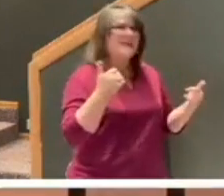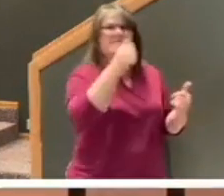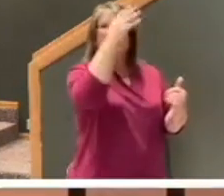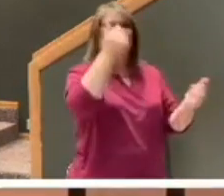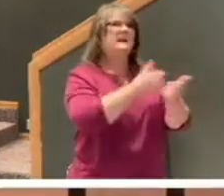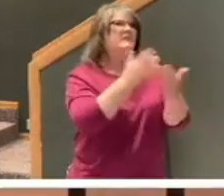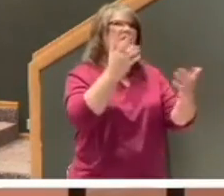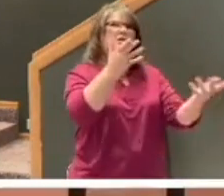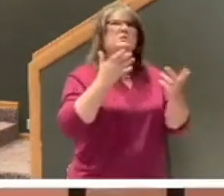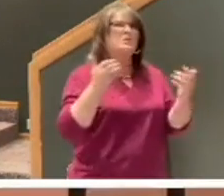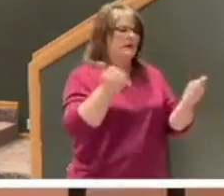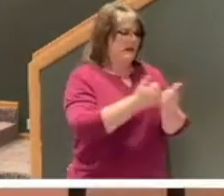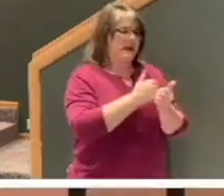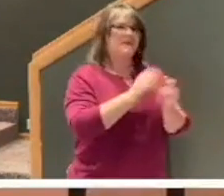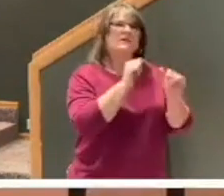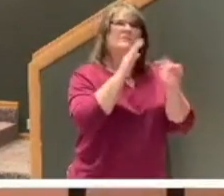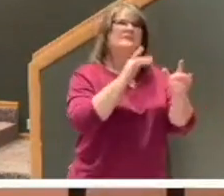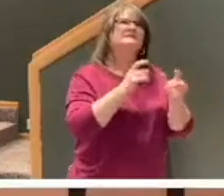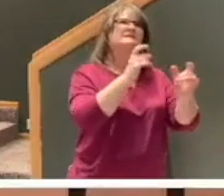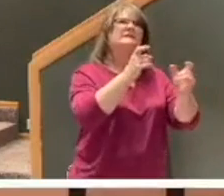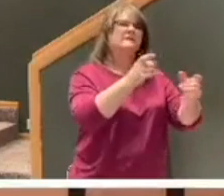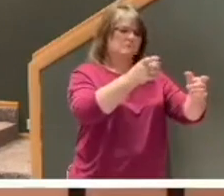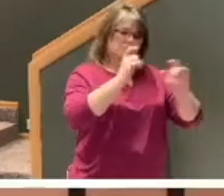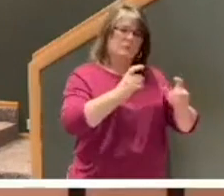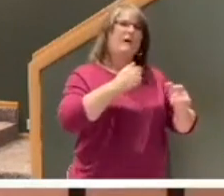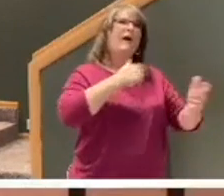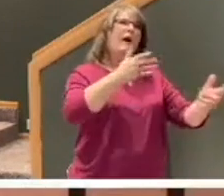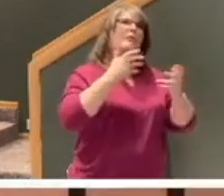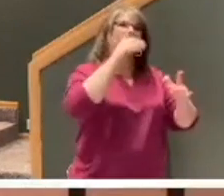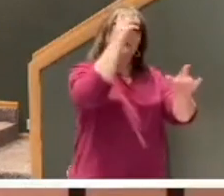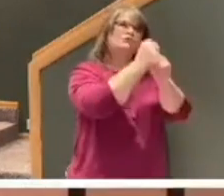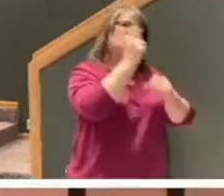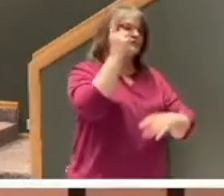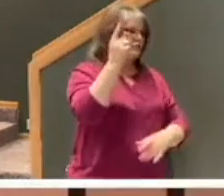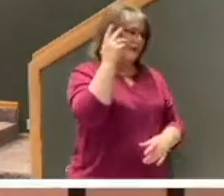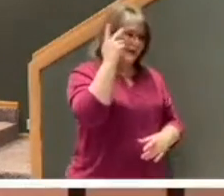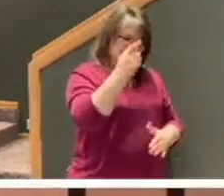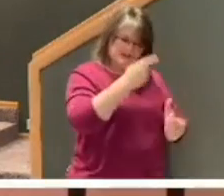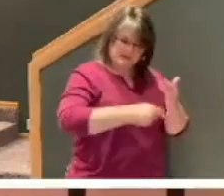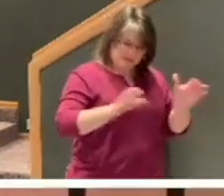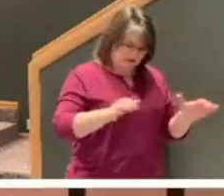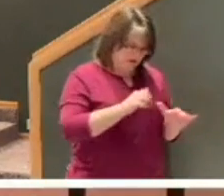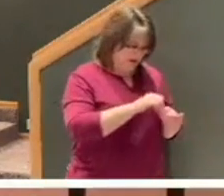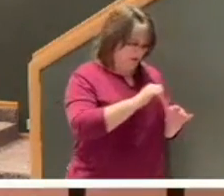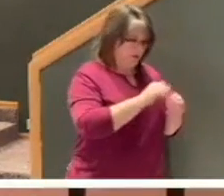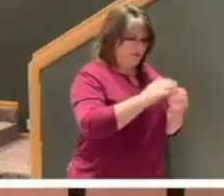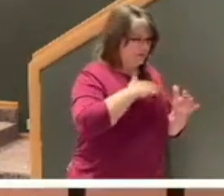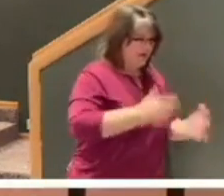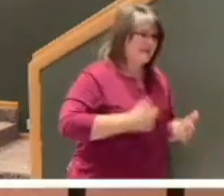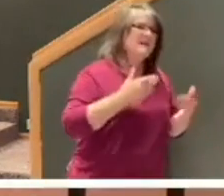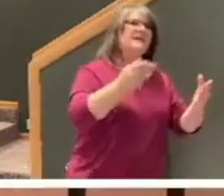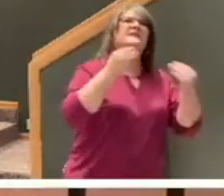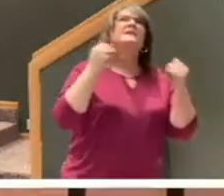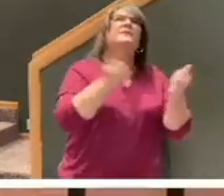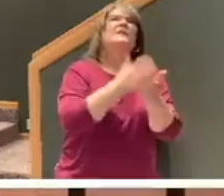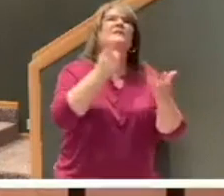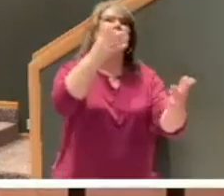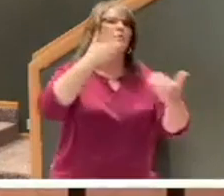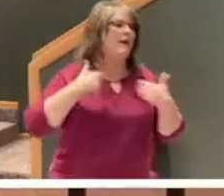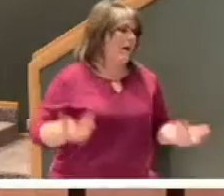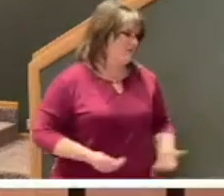every blessing, every gift, give it to me. I want it. I trust you. I've seen what I've done with my life. Give me everything you've